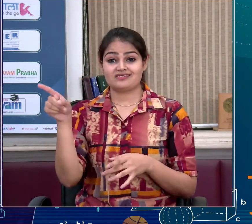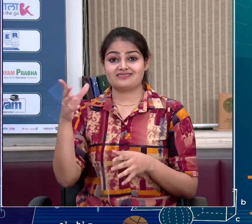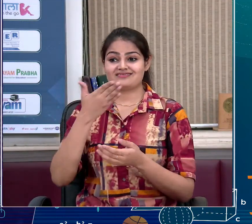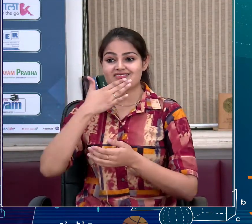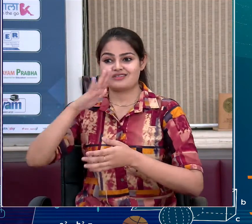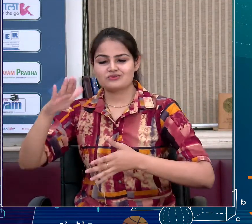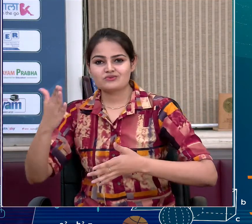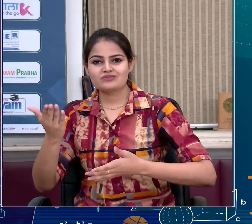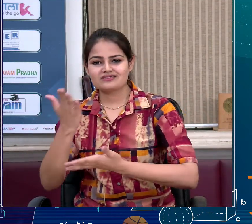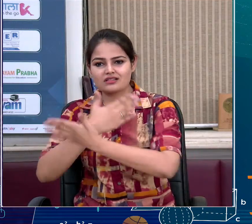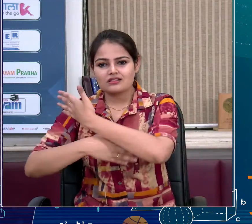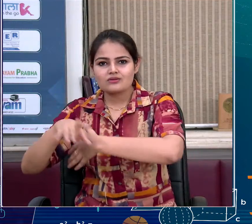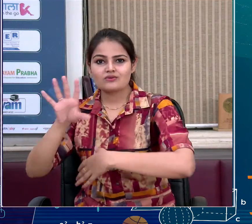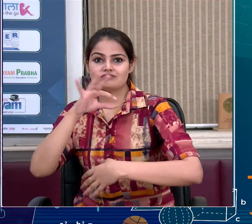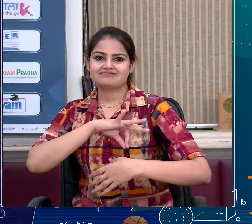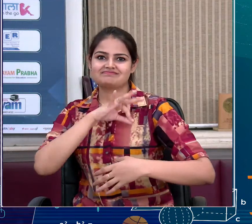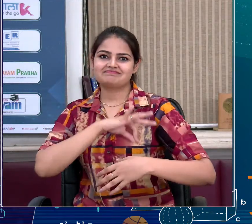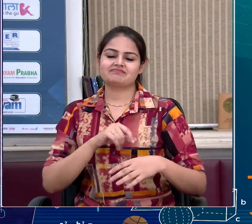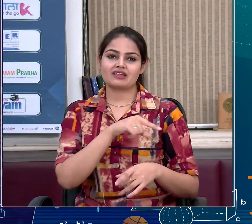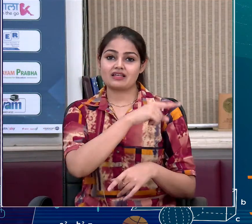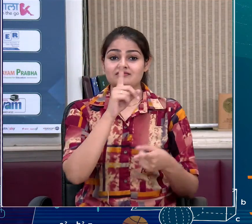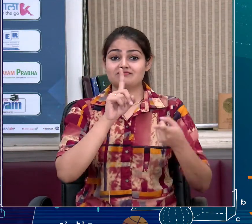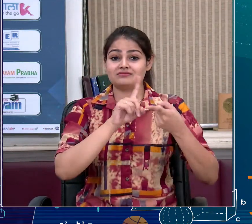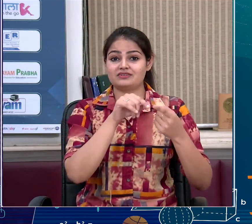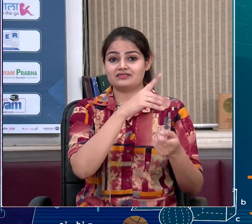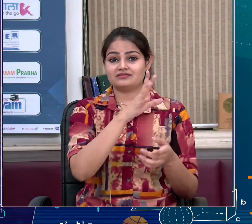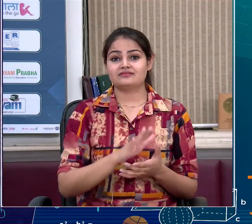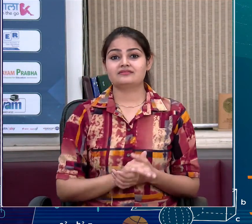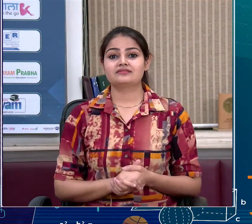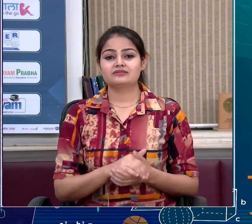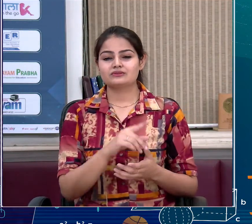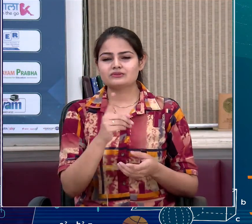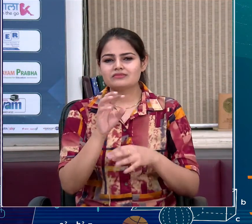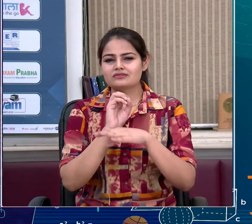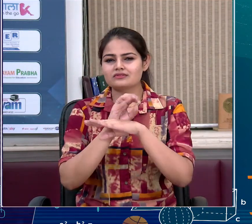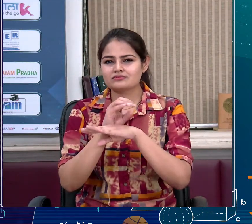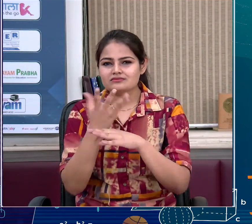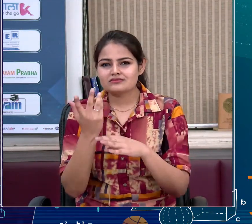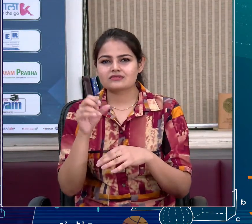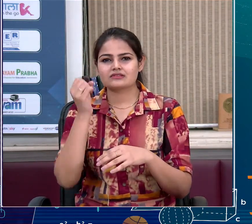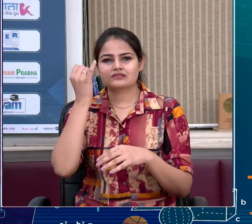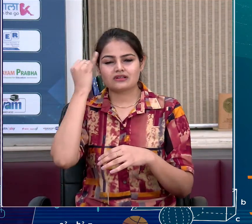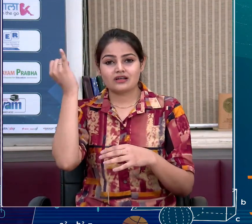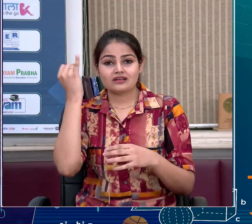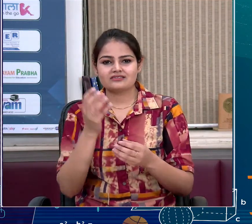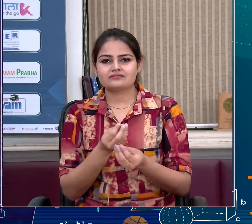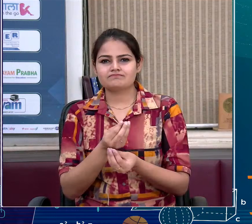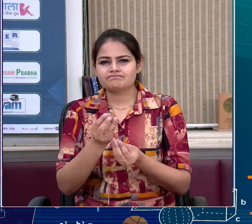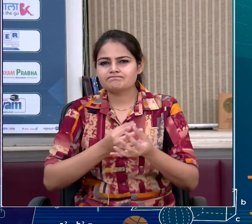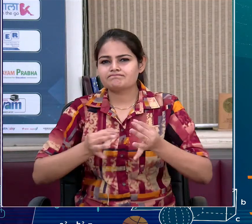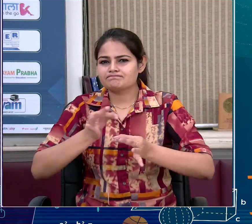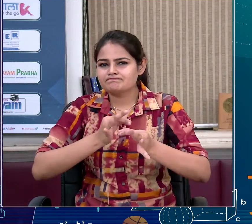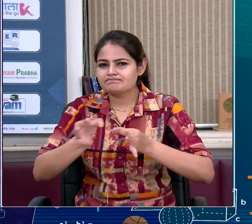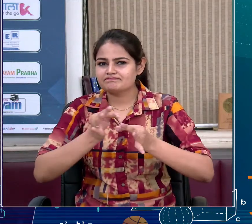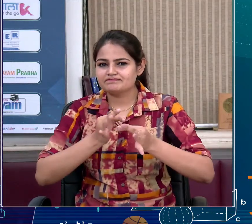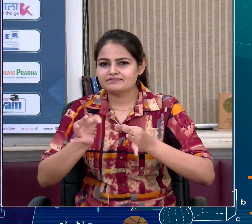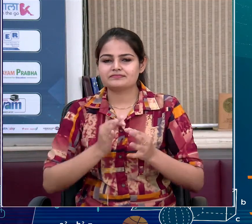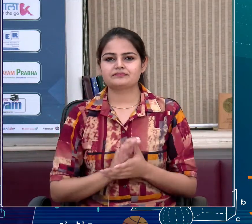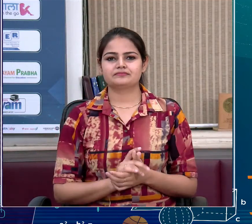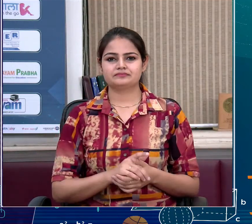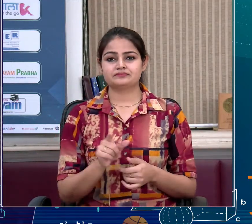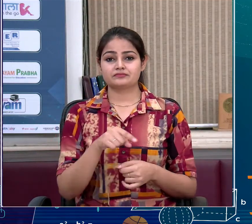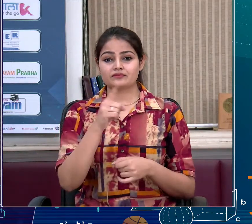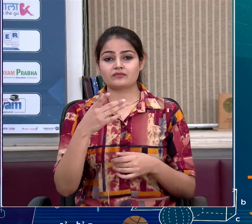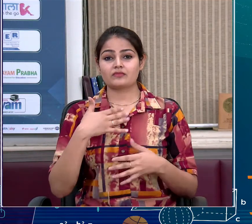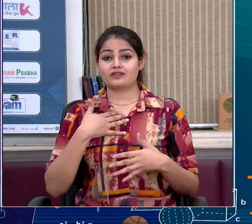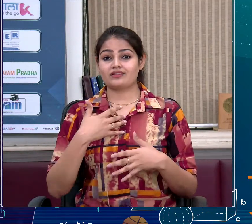basically just be a little open and, open for suggestions. We need to break out from our traditional methods, and, we have to